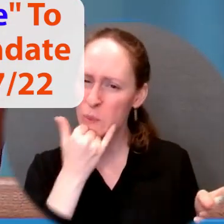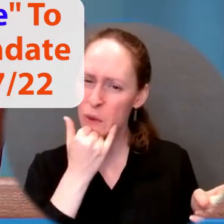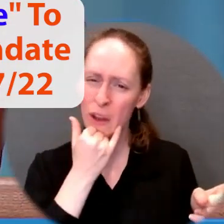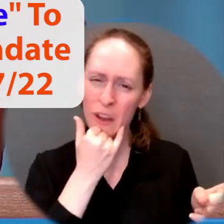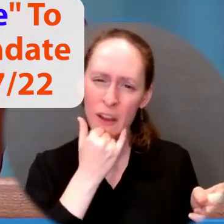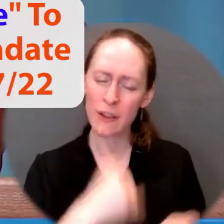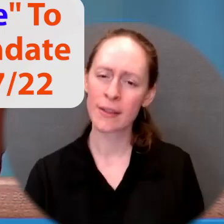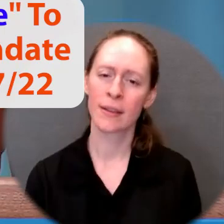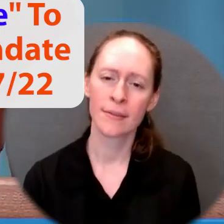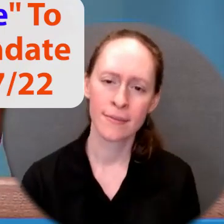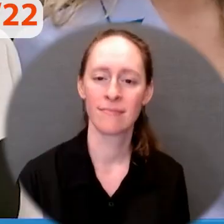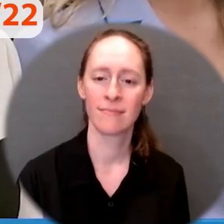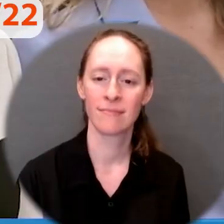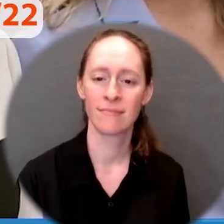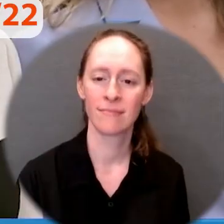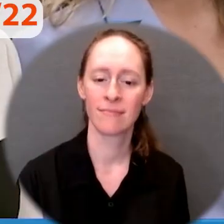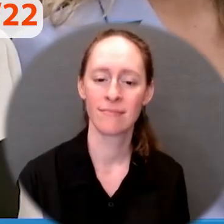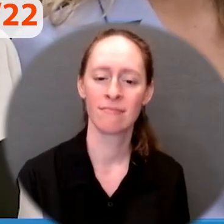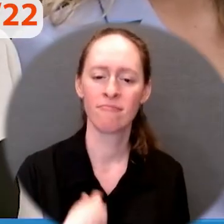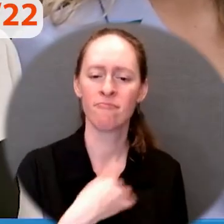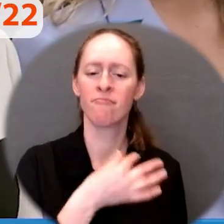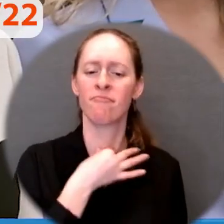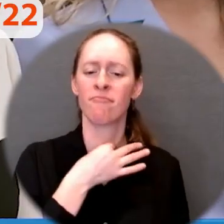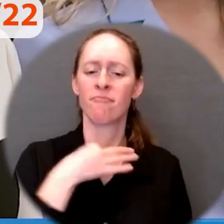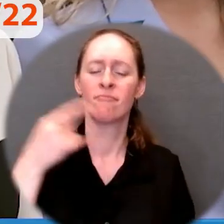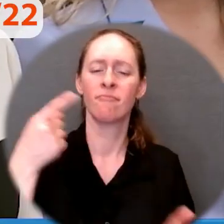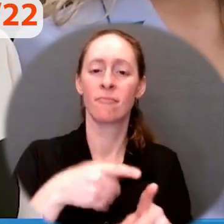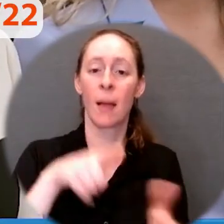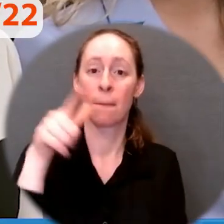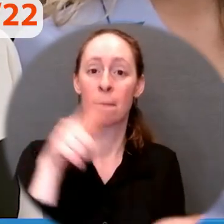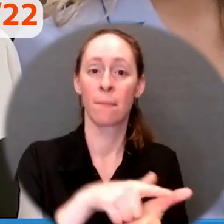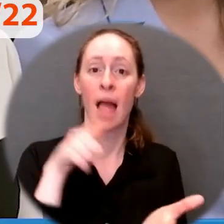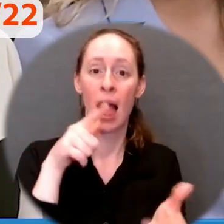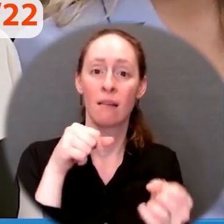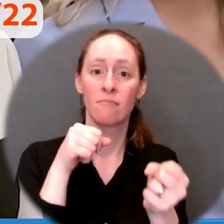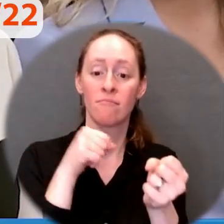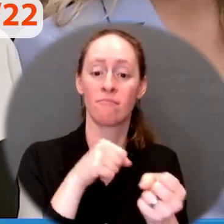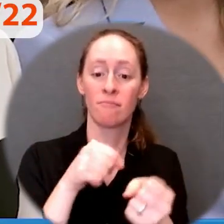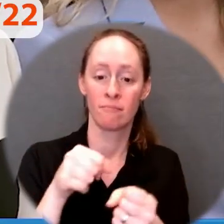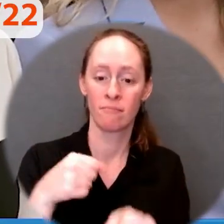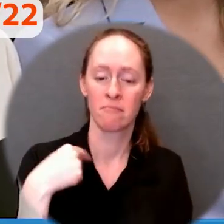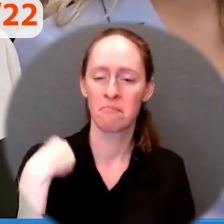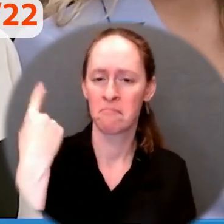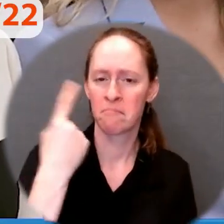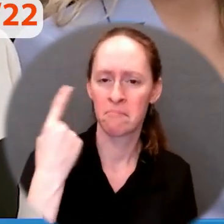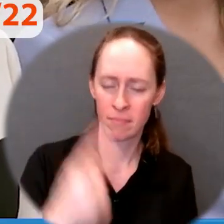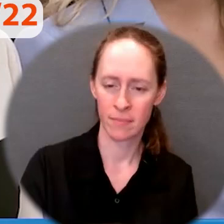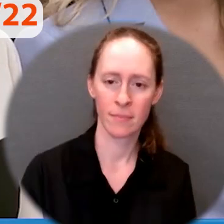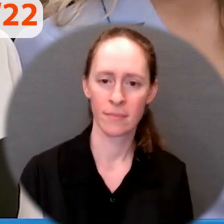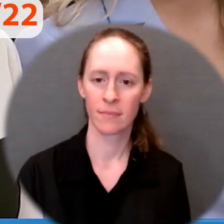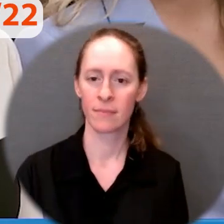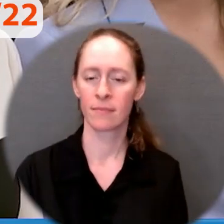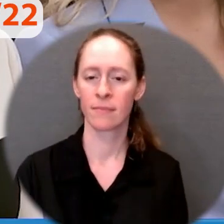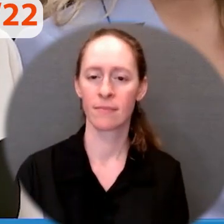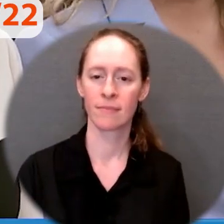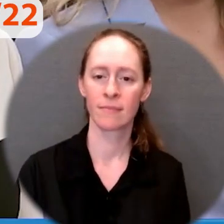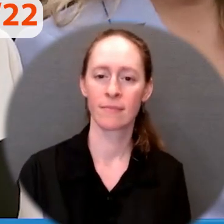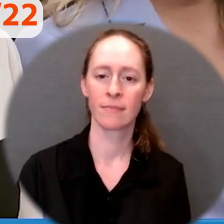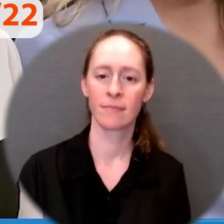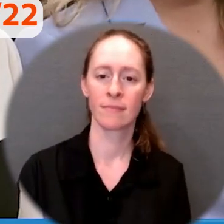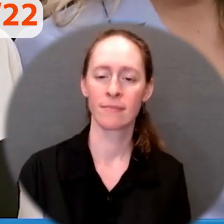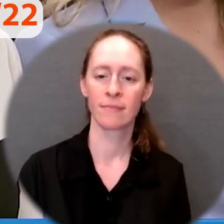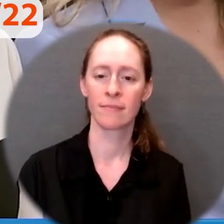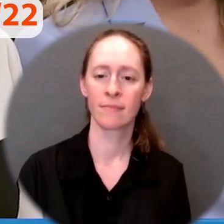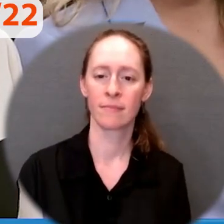it relates to the vaccine mandate. He said specifically on Thanksgiving that he was going to count the votes to see if there were enough votes to do anything during the lame